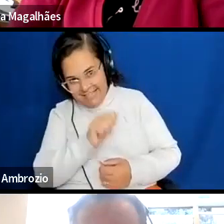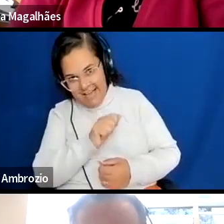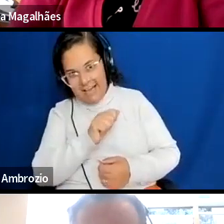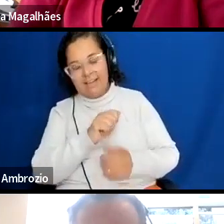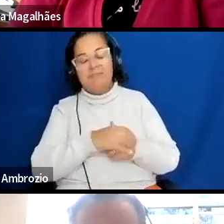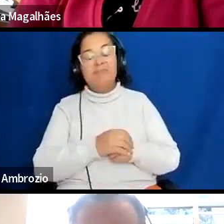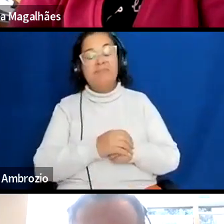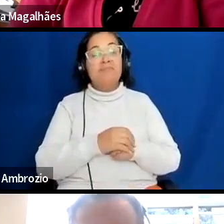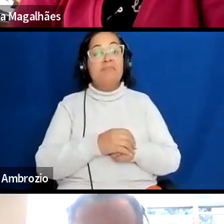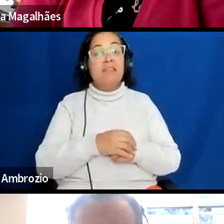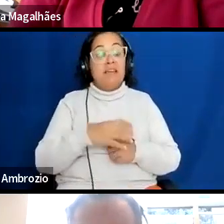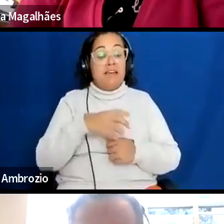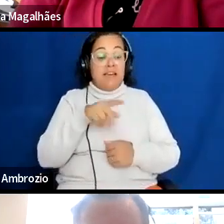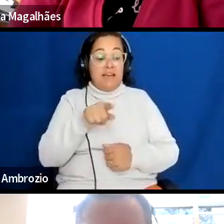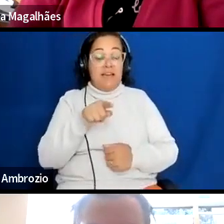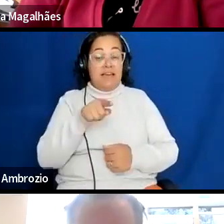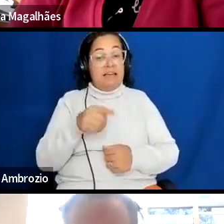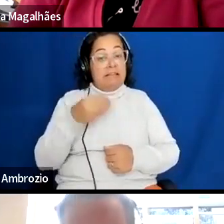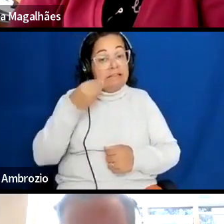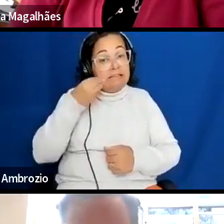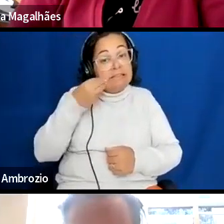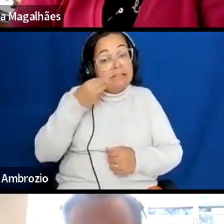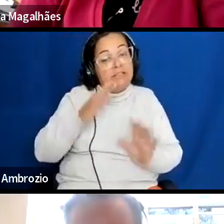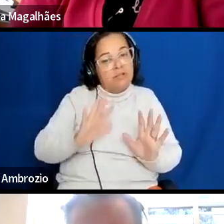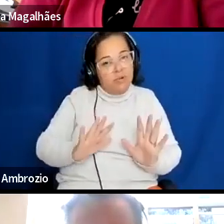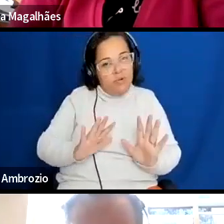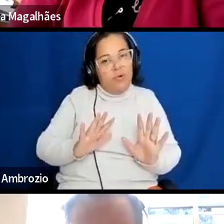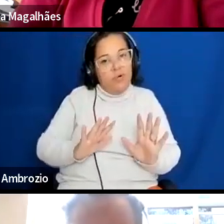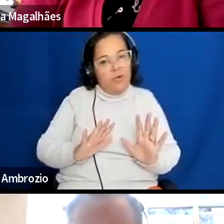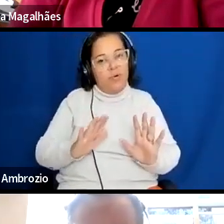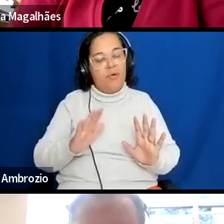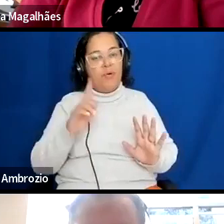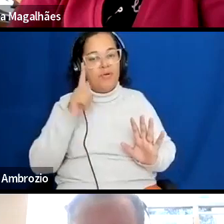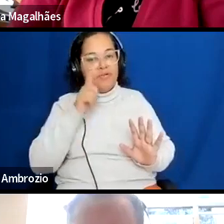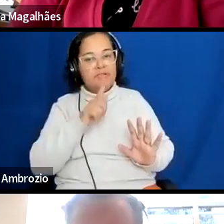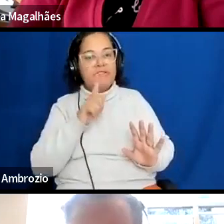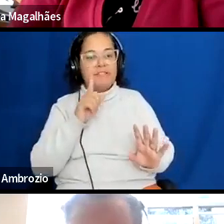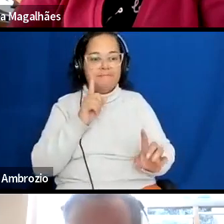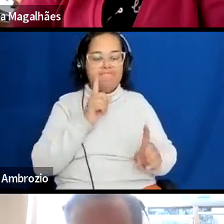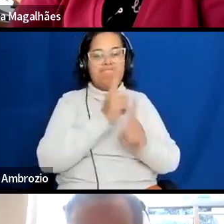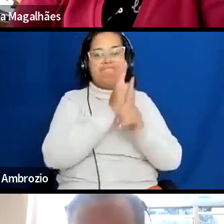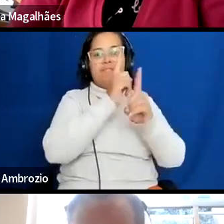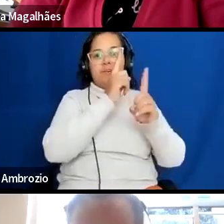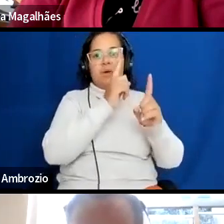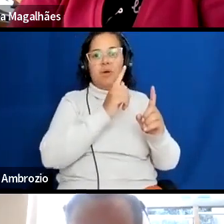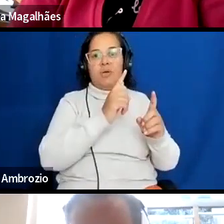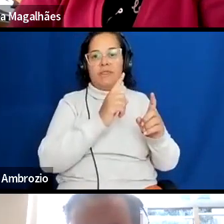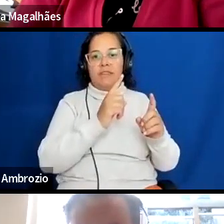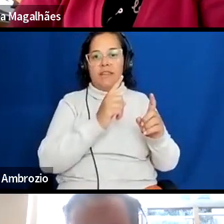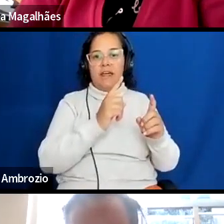do a kind of a psychological version of capital. In other words, the method of capital.